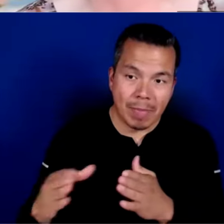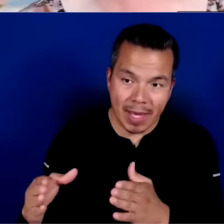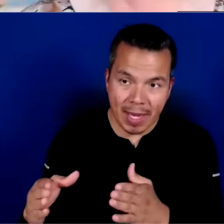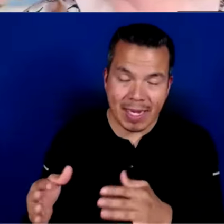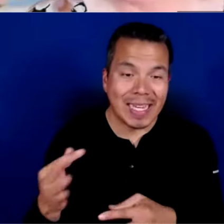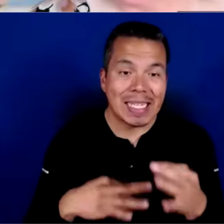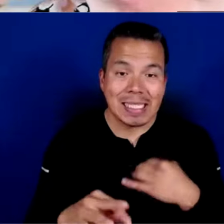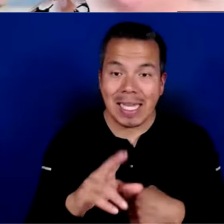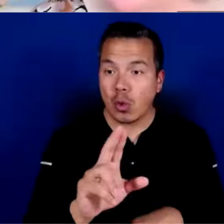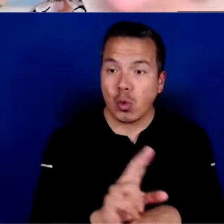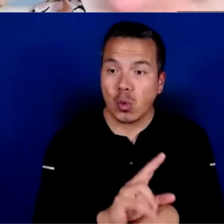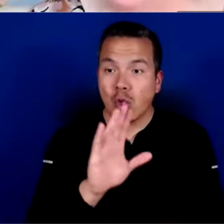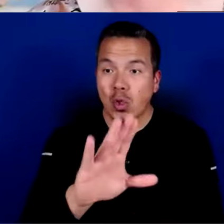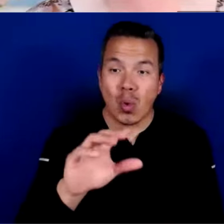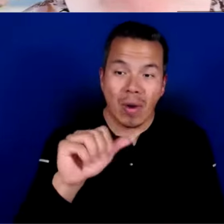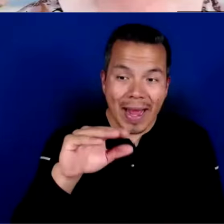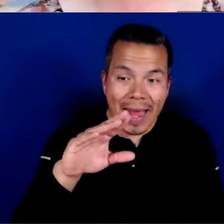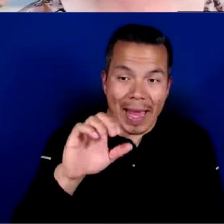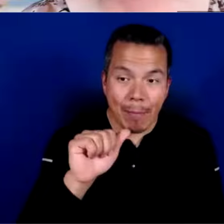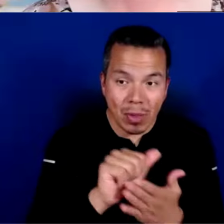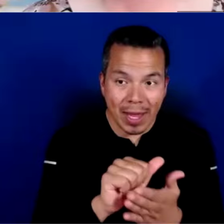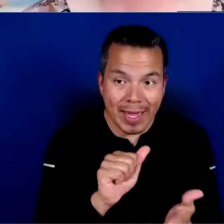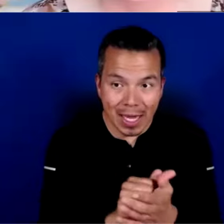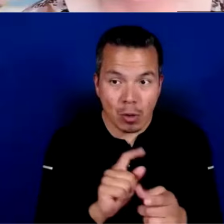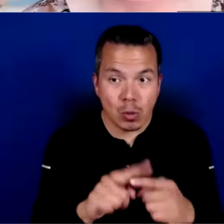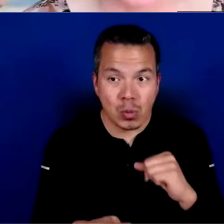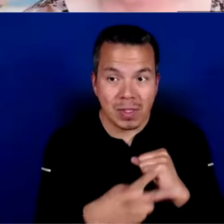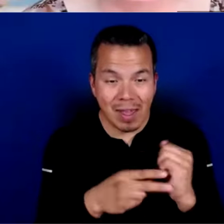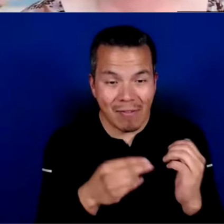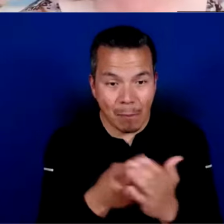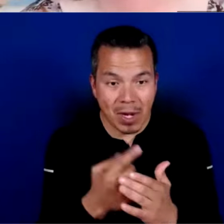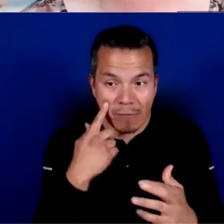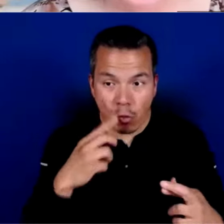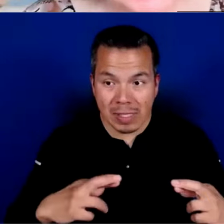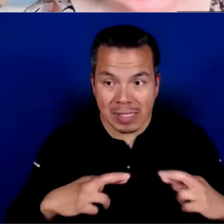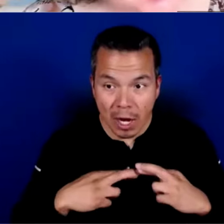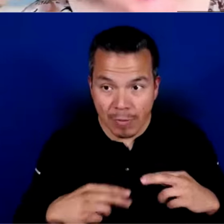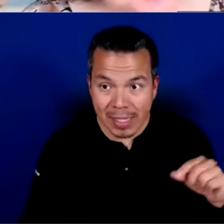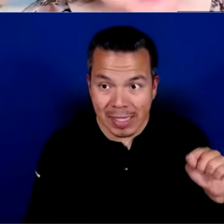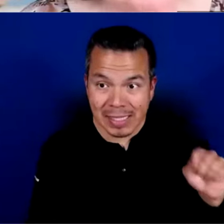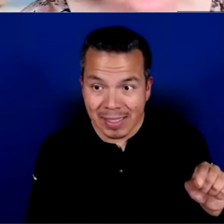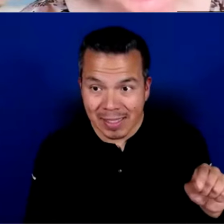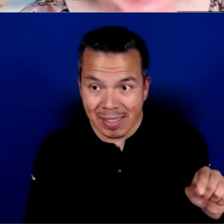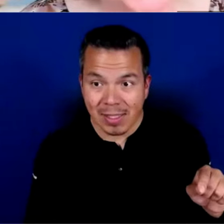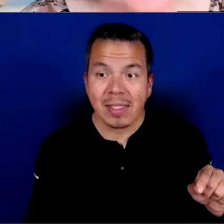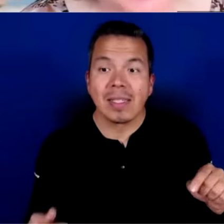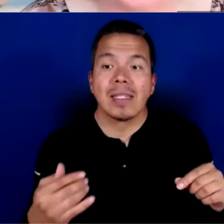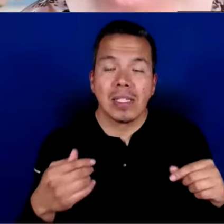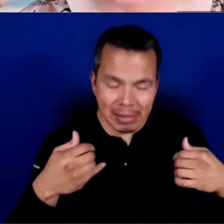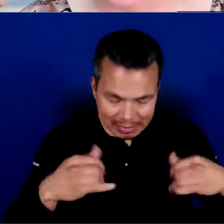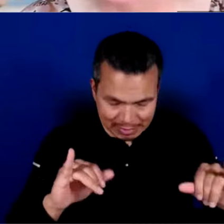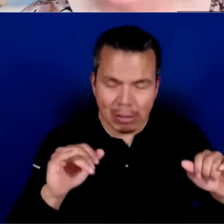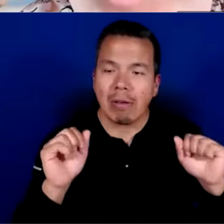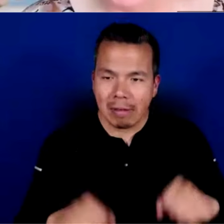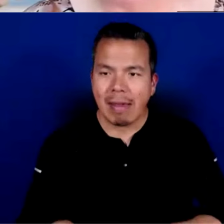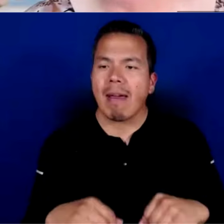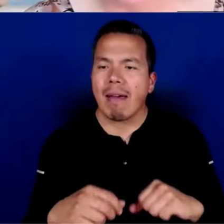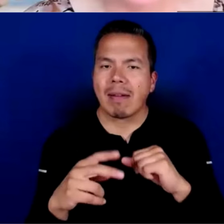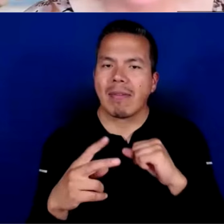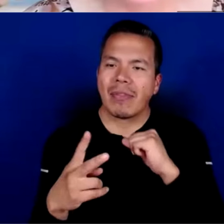you're using your ABLE account to save money for your retirement, you can still get the saver's tax credit.